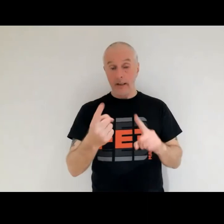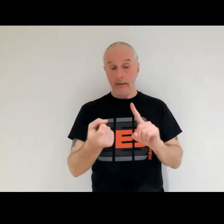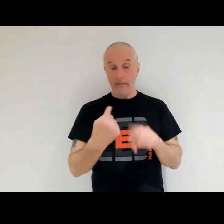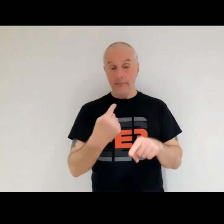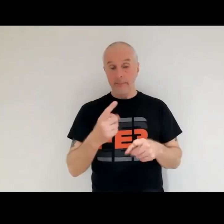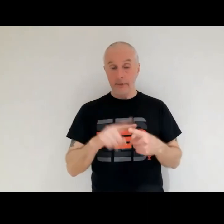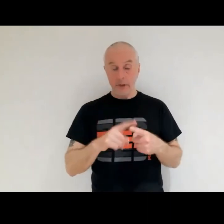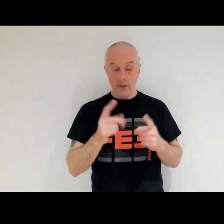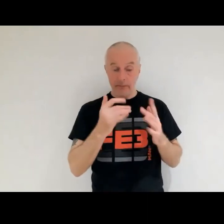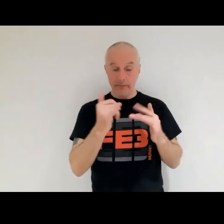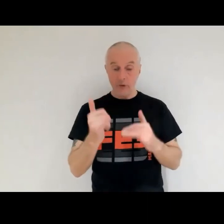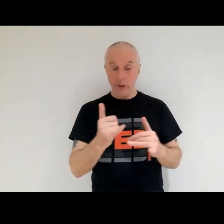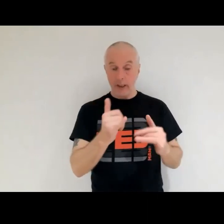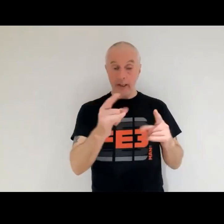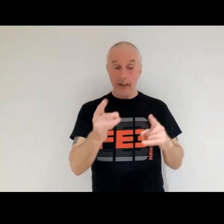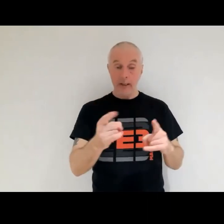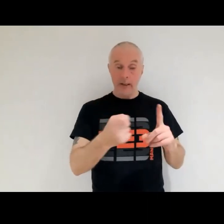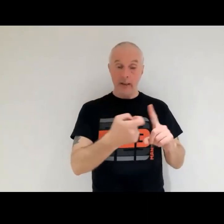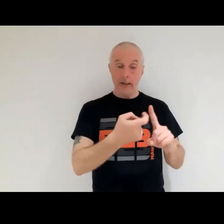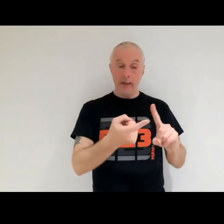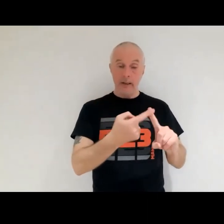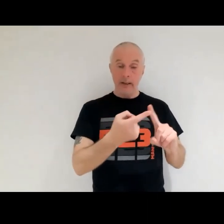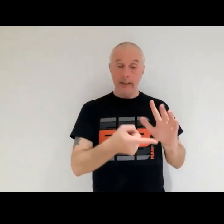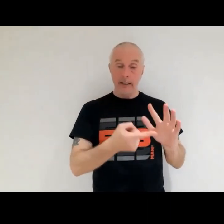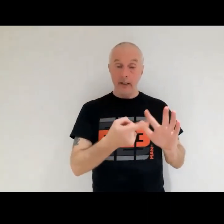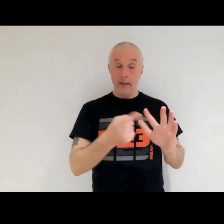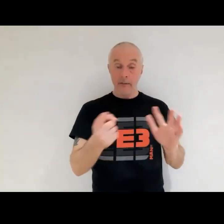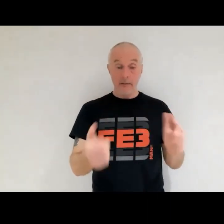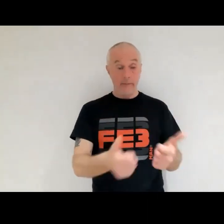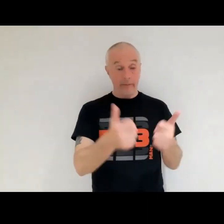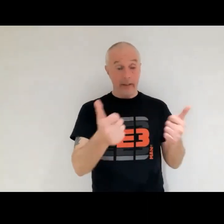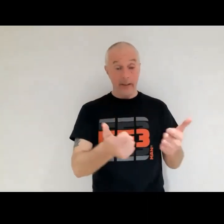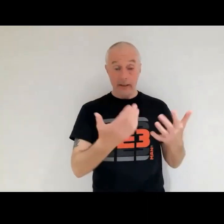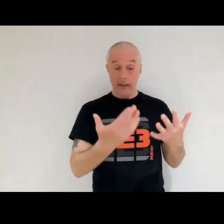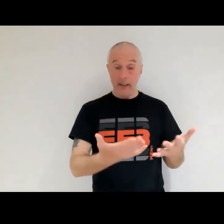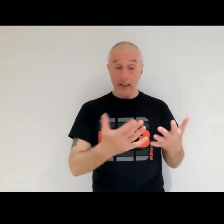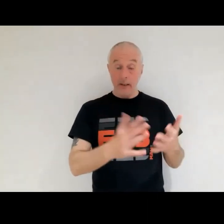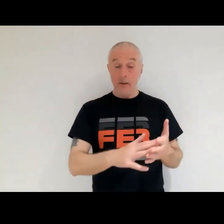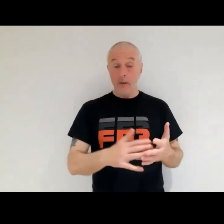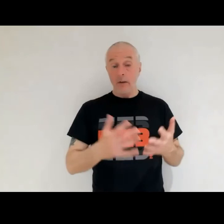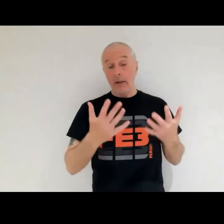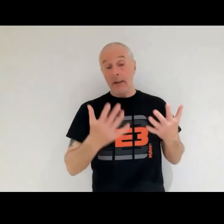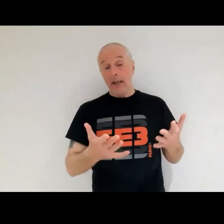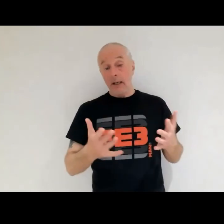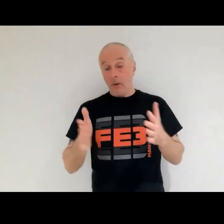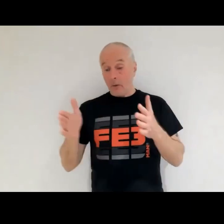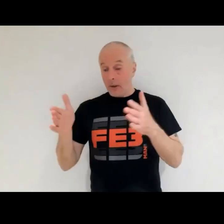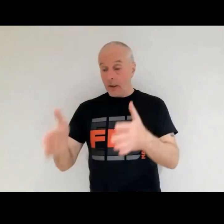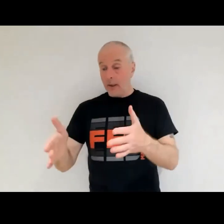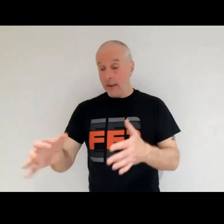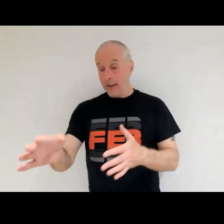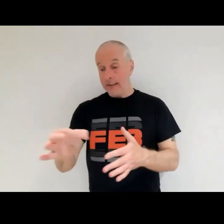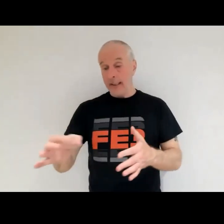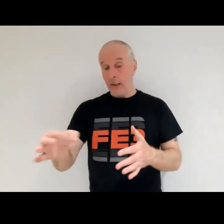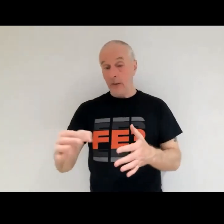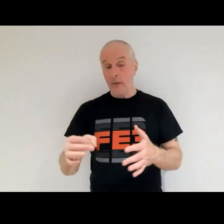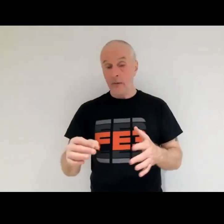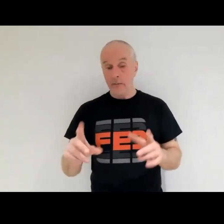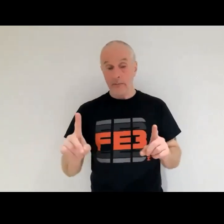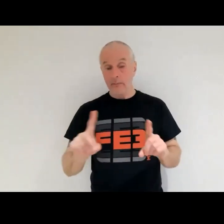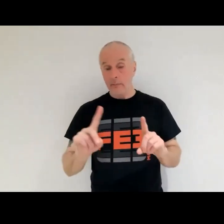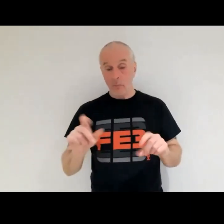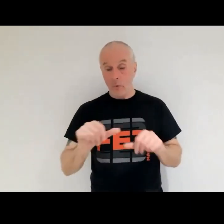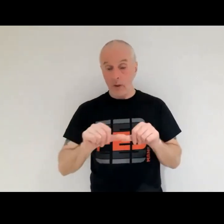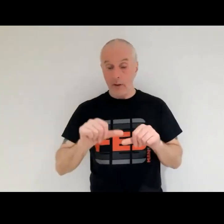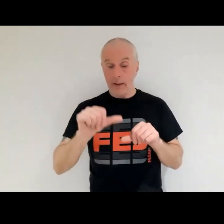at Keele, and obviously the suggestion that that's now been finished, and obviously you've now done a trial on a town, what are the next steps in